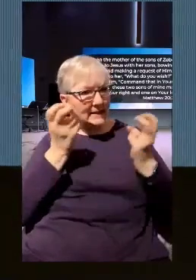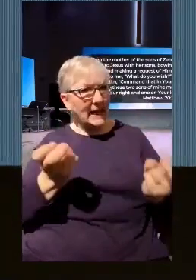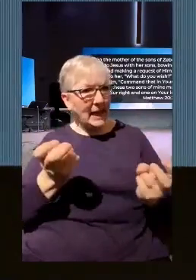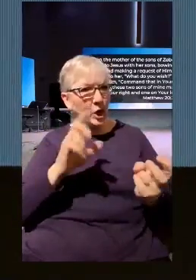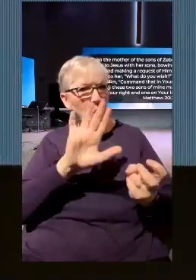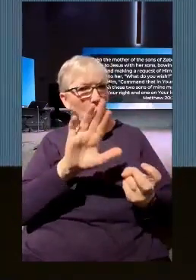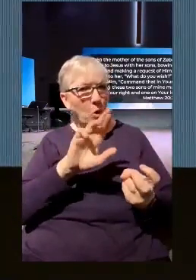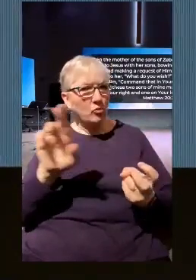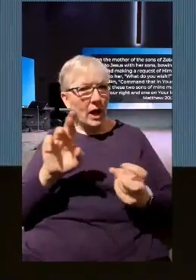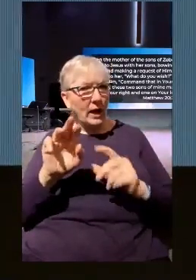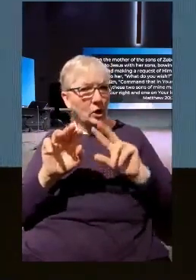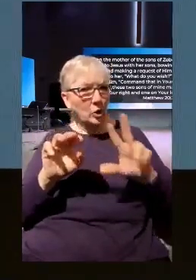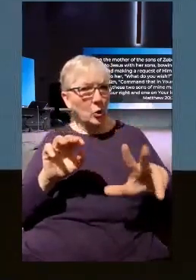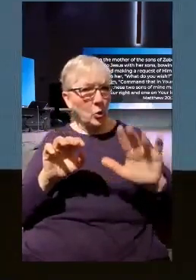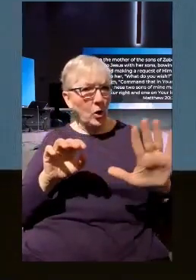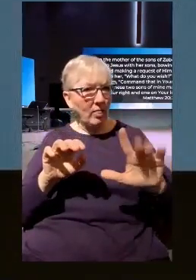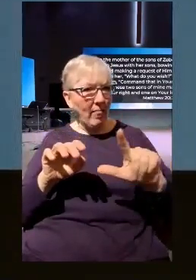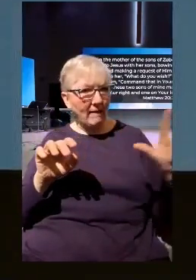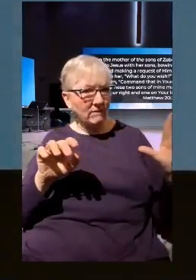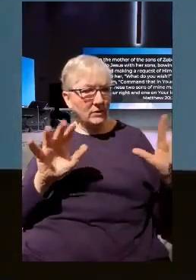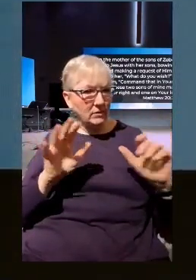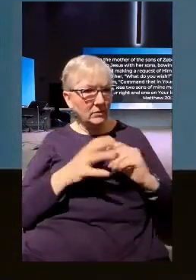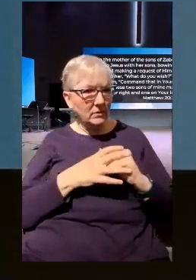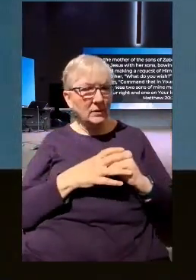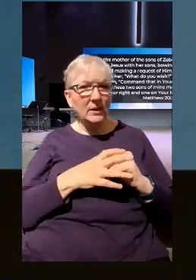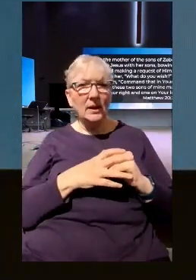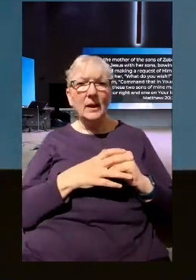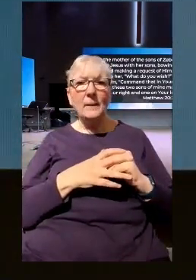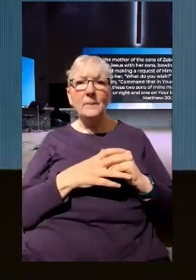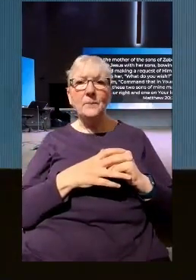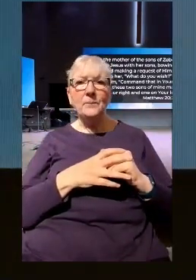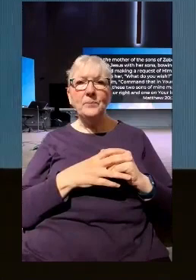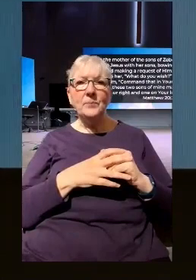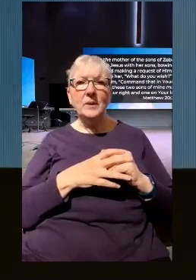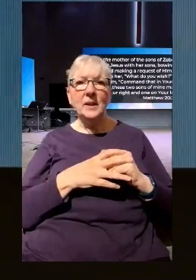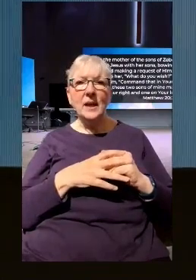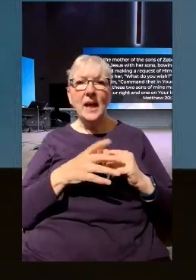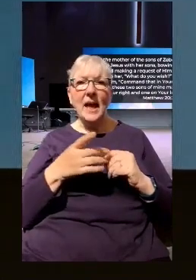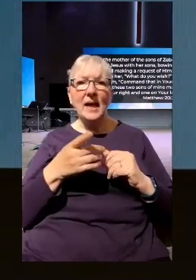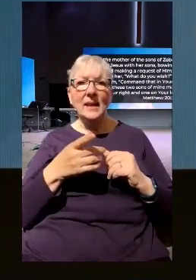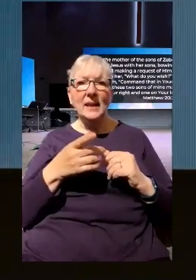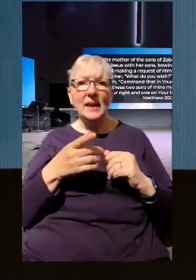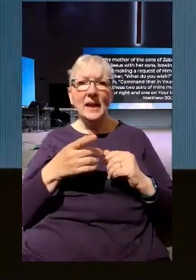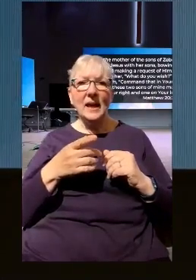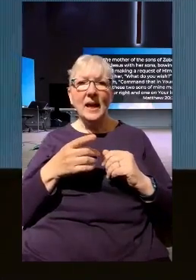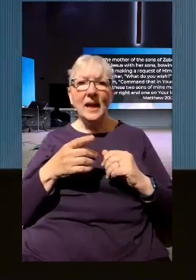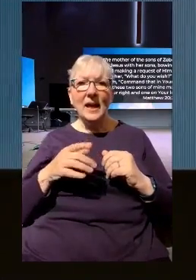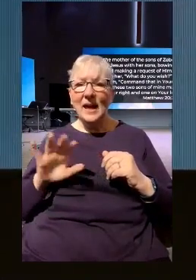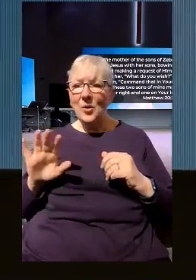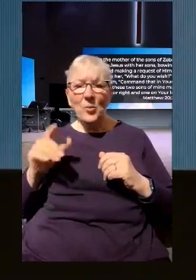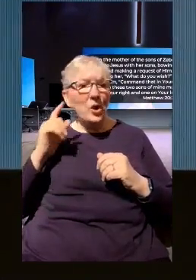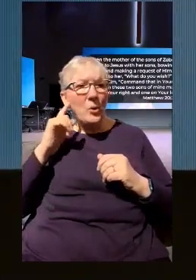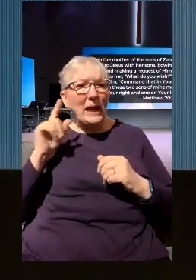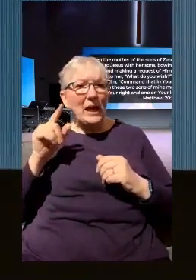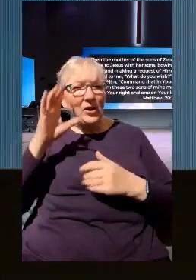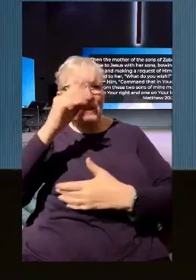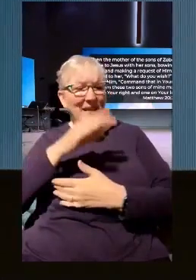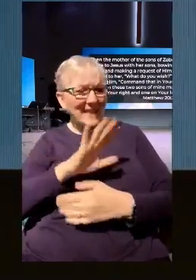comes into his kingdom. And the sons don't really argue, right? We don't see them saying, "Mom,